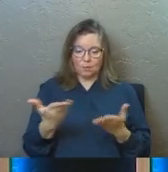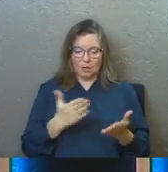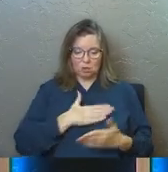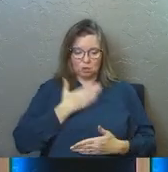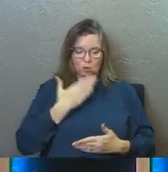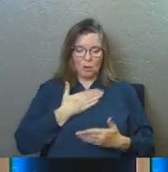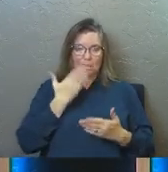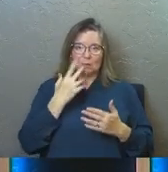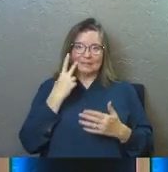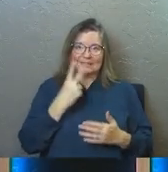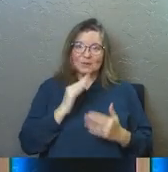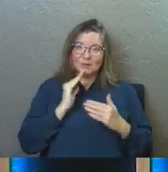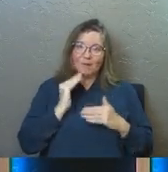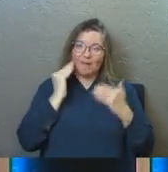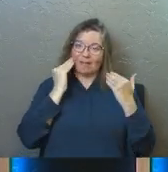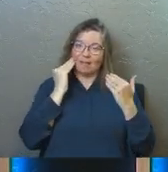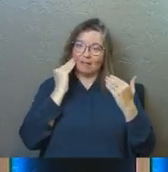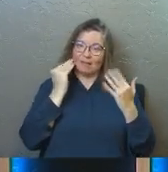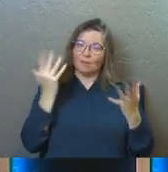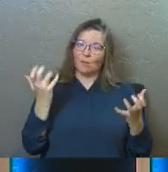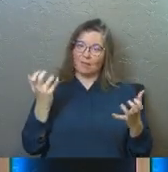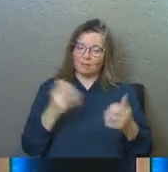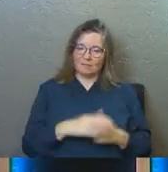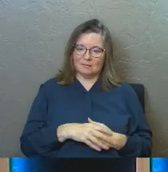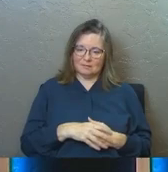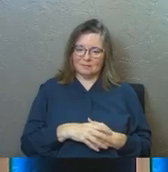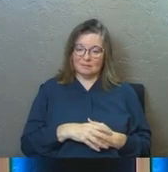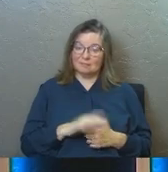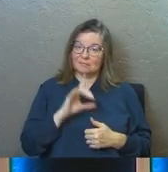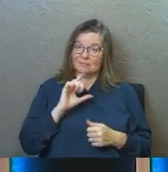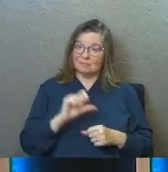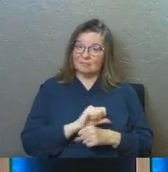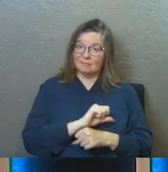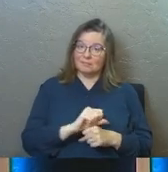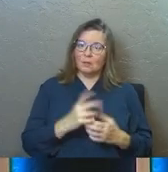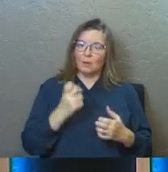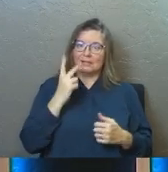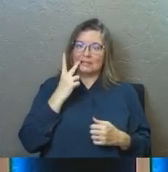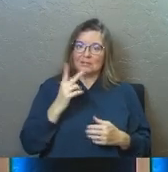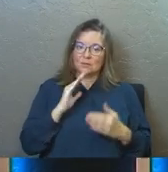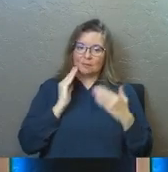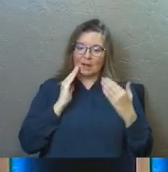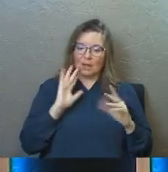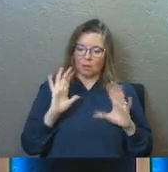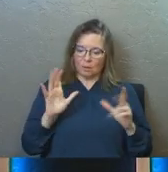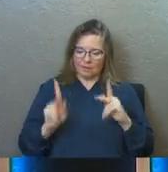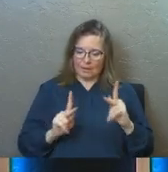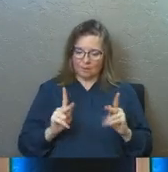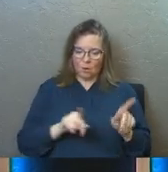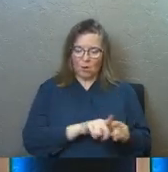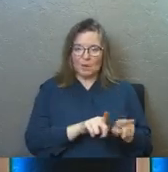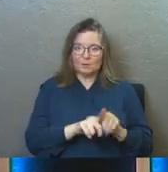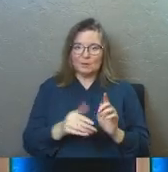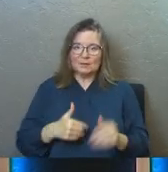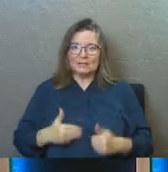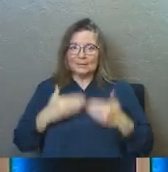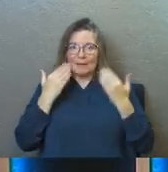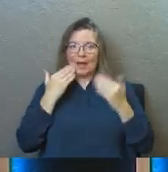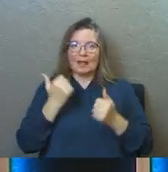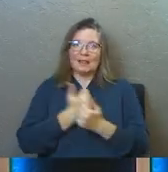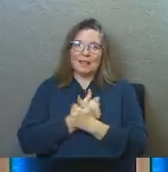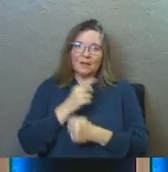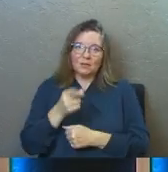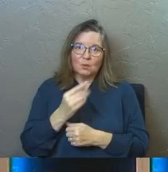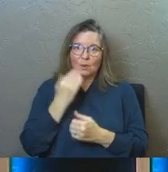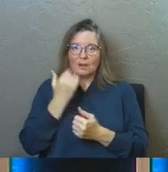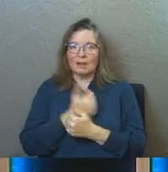bring us joy. God wants to see you smile. He does. And he wants to see you smile in a group of people who are also smiling, loving you,